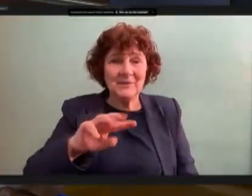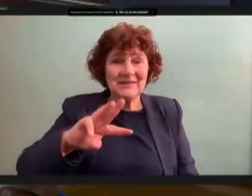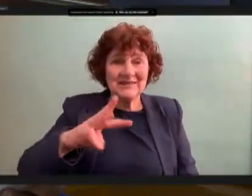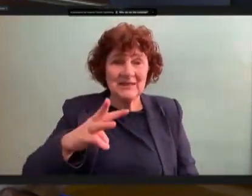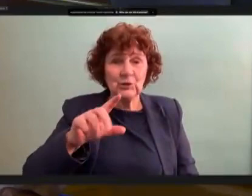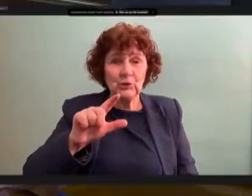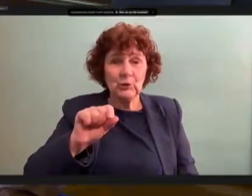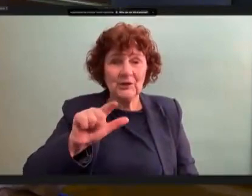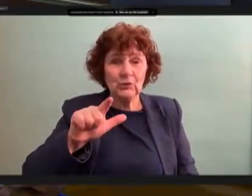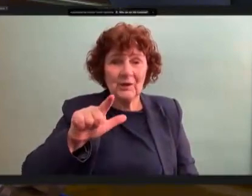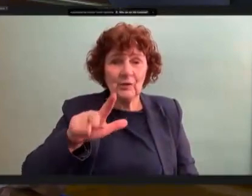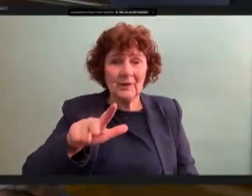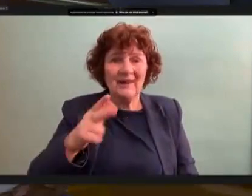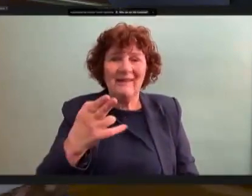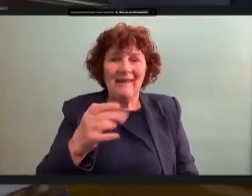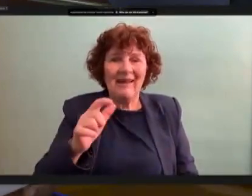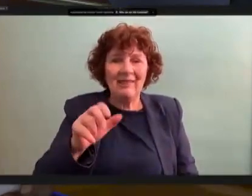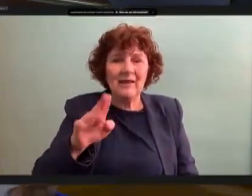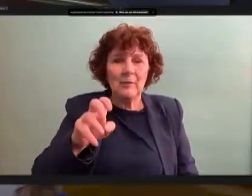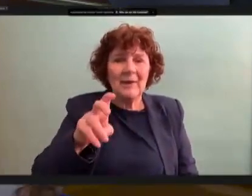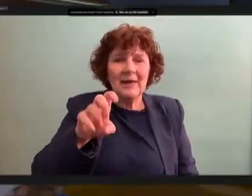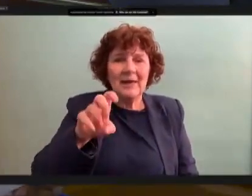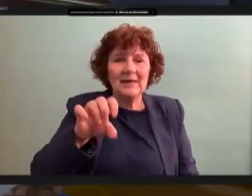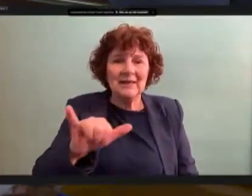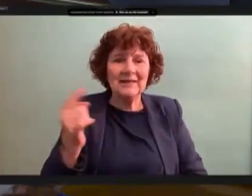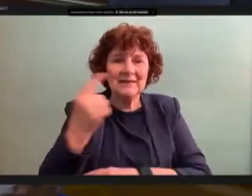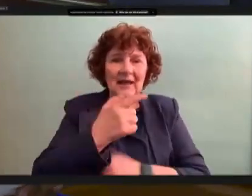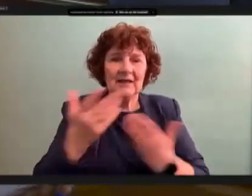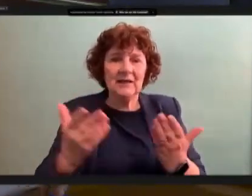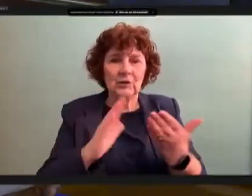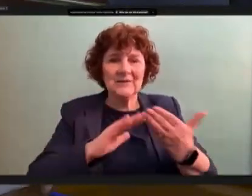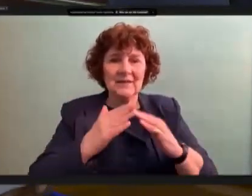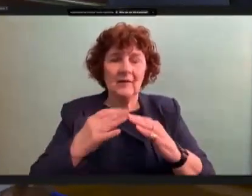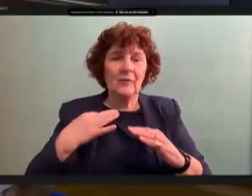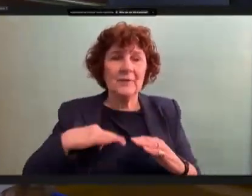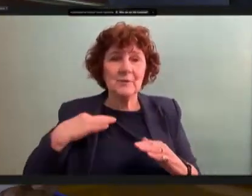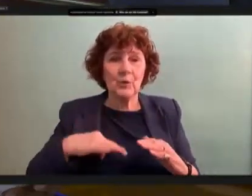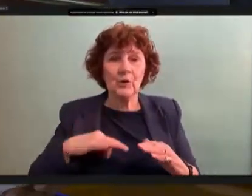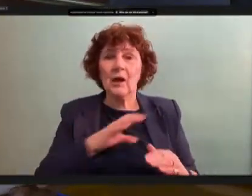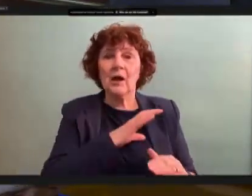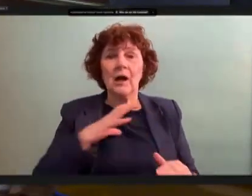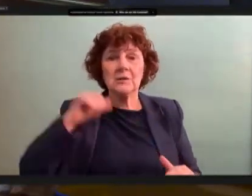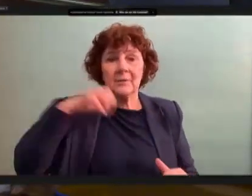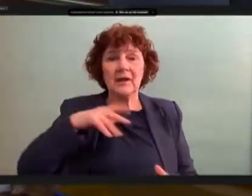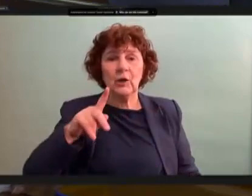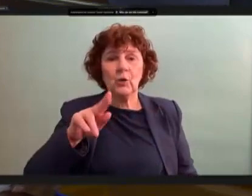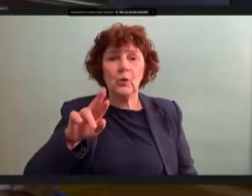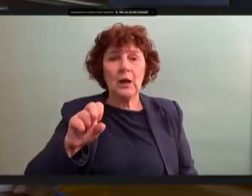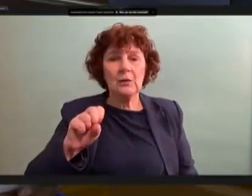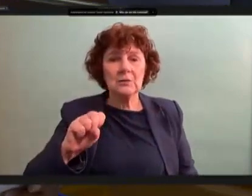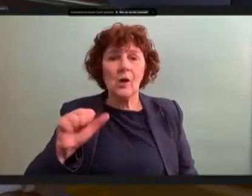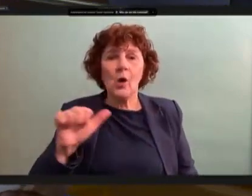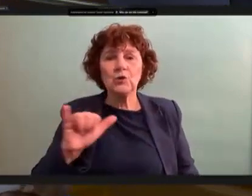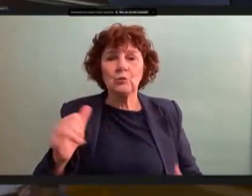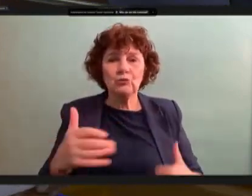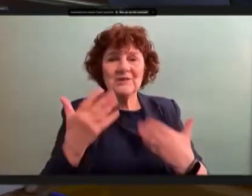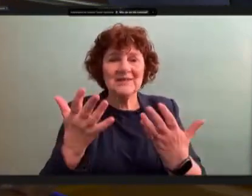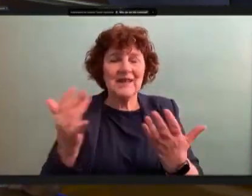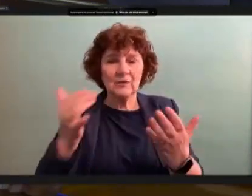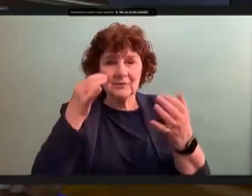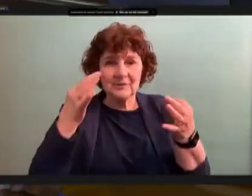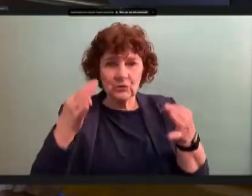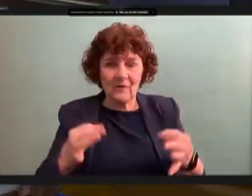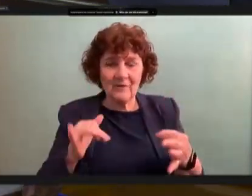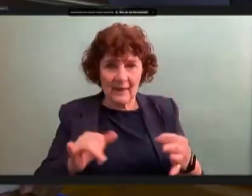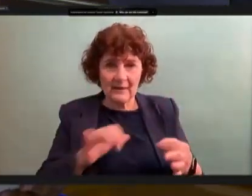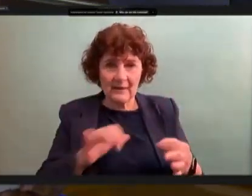2023 to be Helen Bainey Day in the City of Pittsburgh. Councilman Kraus also presents, now therefore be it resolved that the